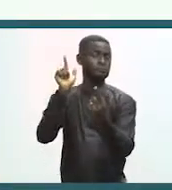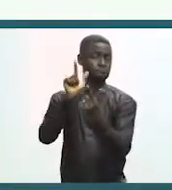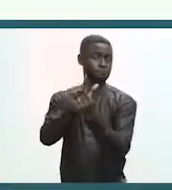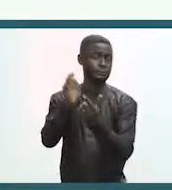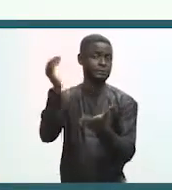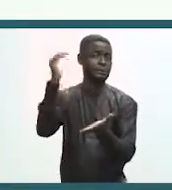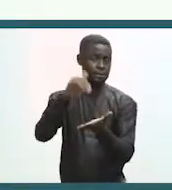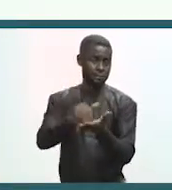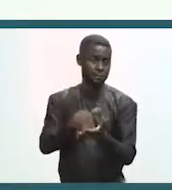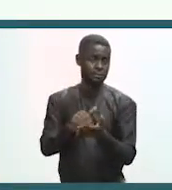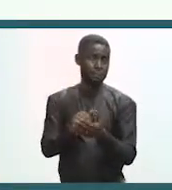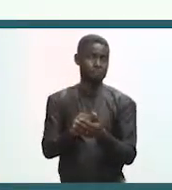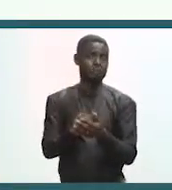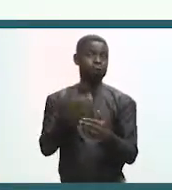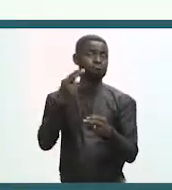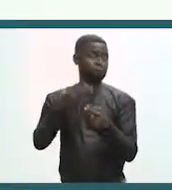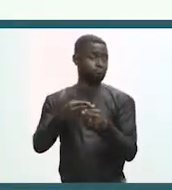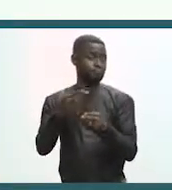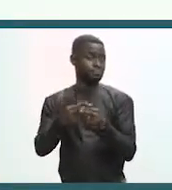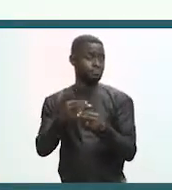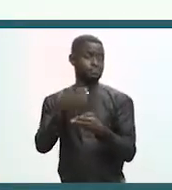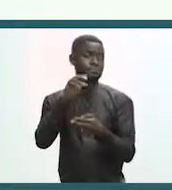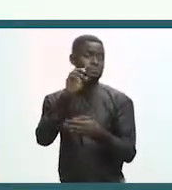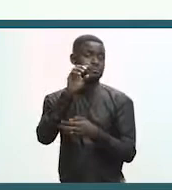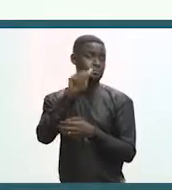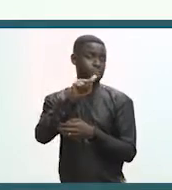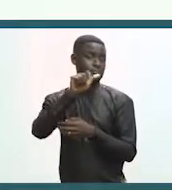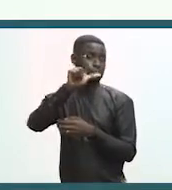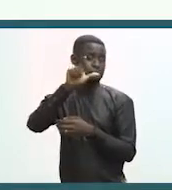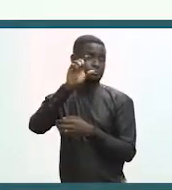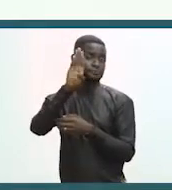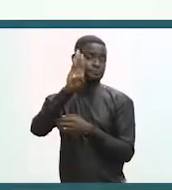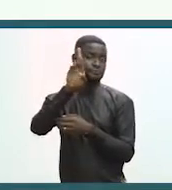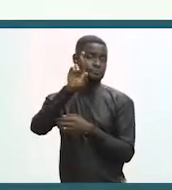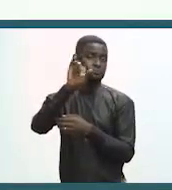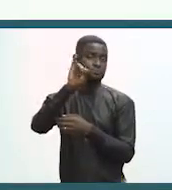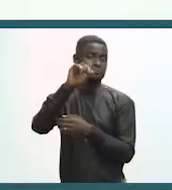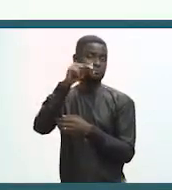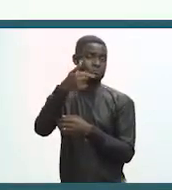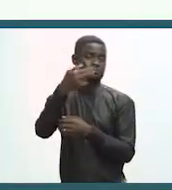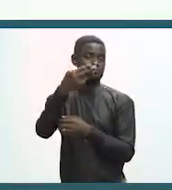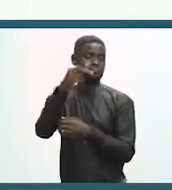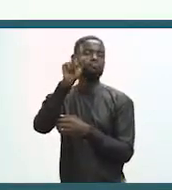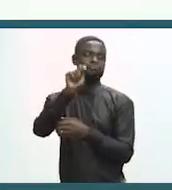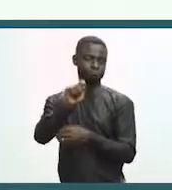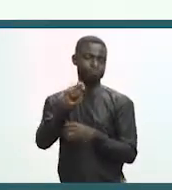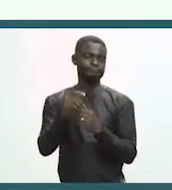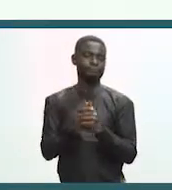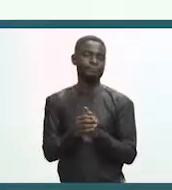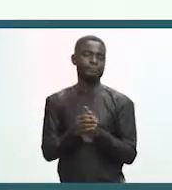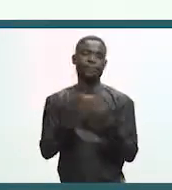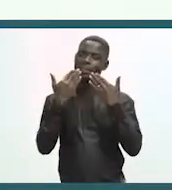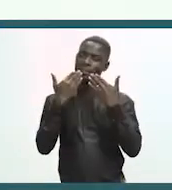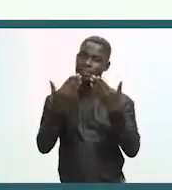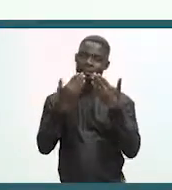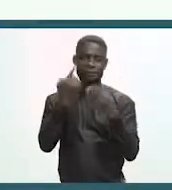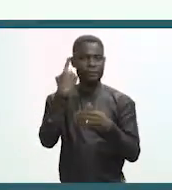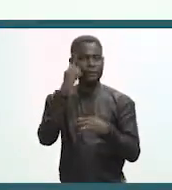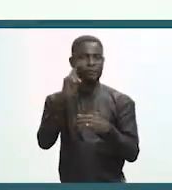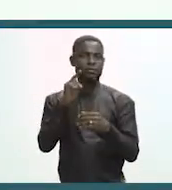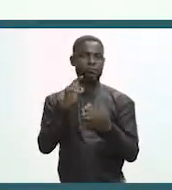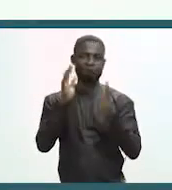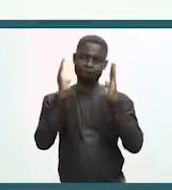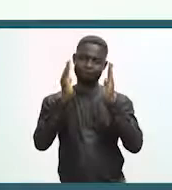we come your way again, my name is Albright Asiwome Banibensu. Thank you for